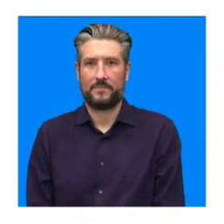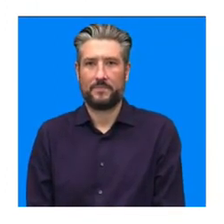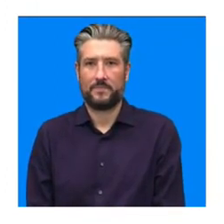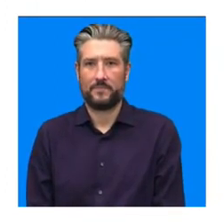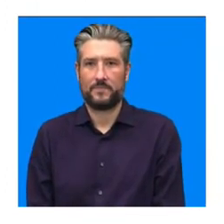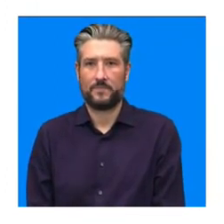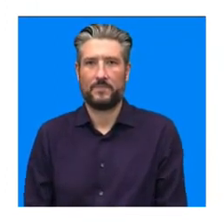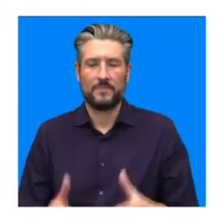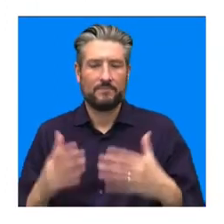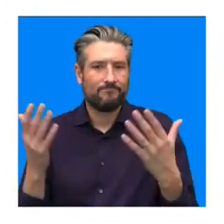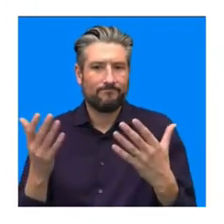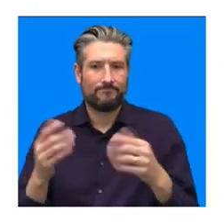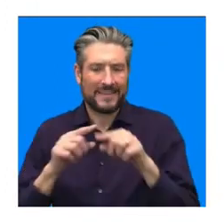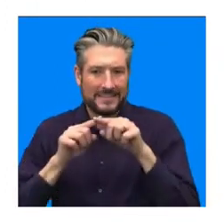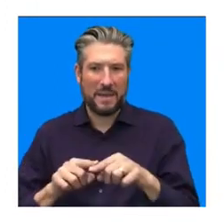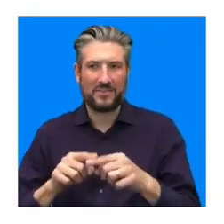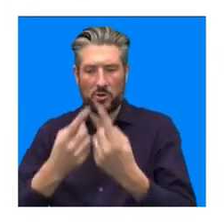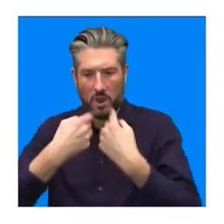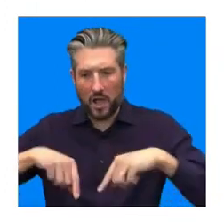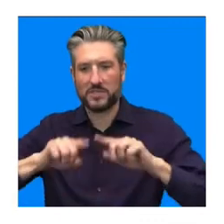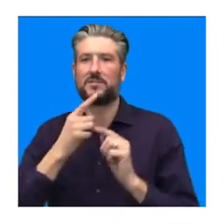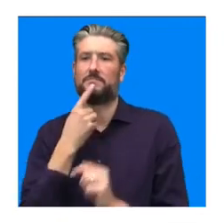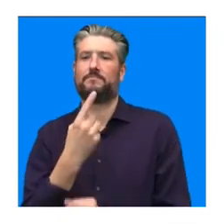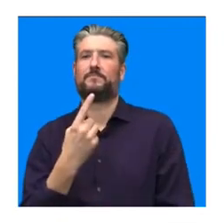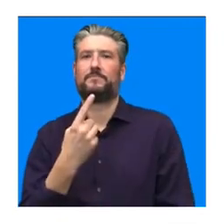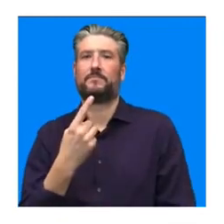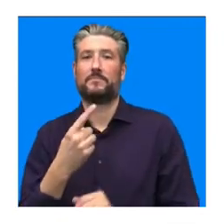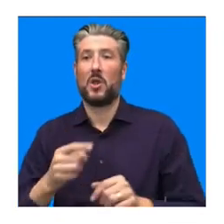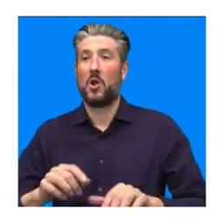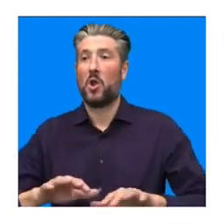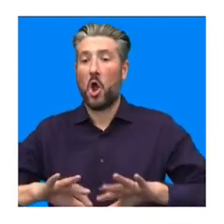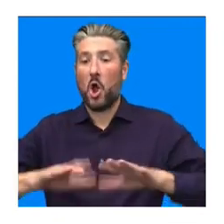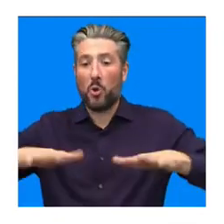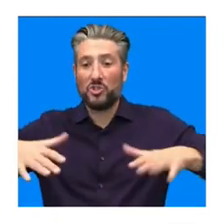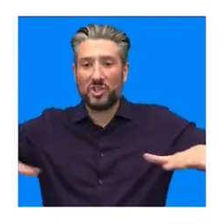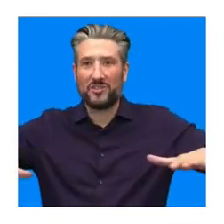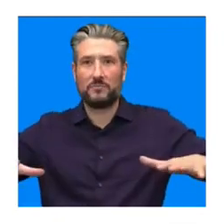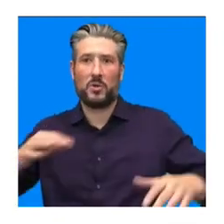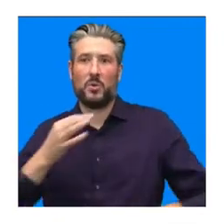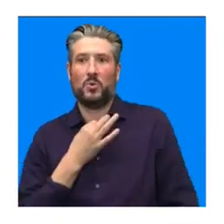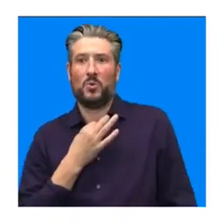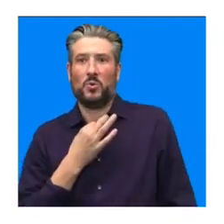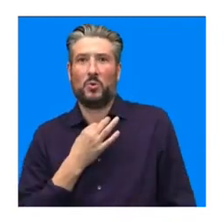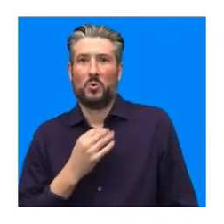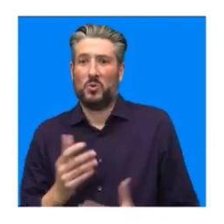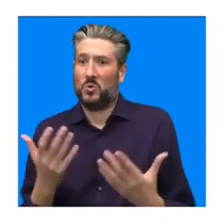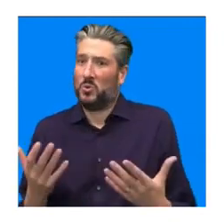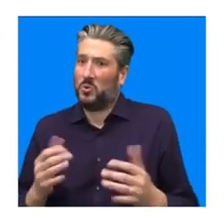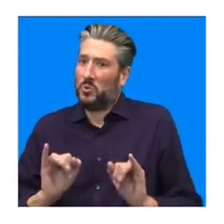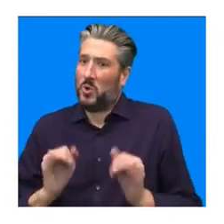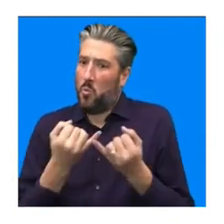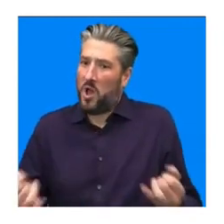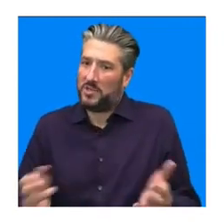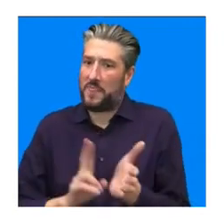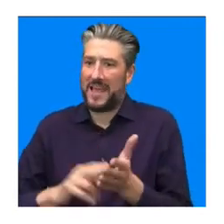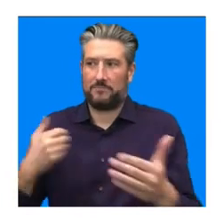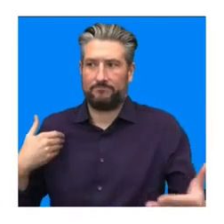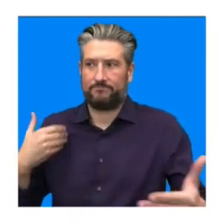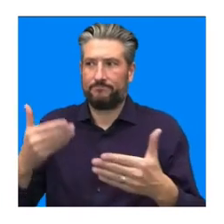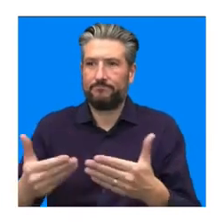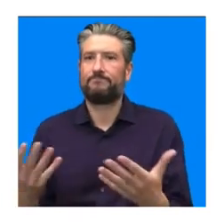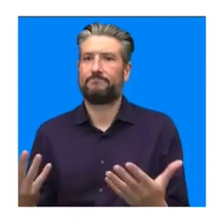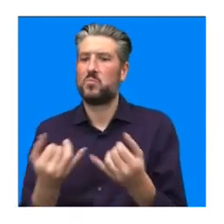us. The oceans are under threat now as never before in human history. This